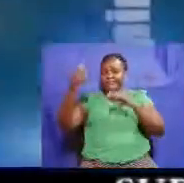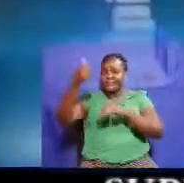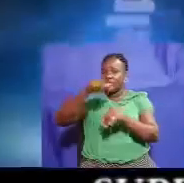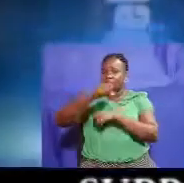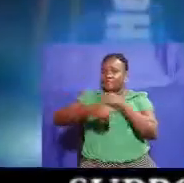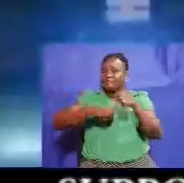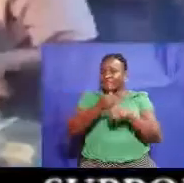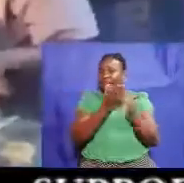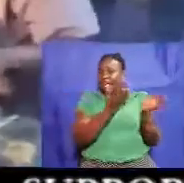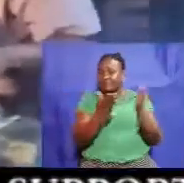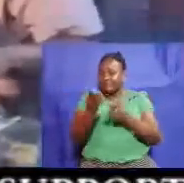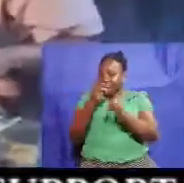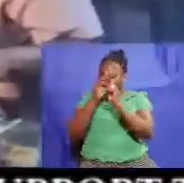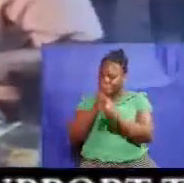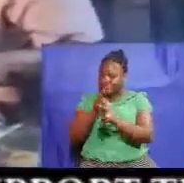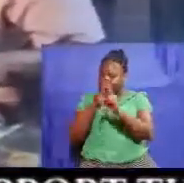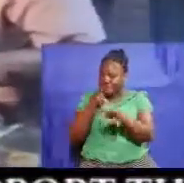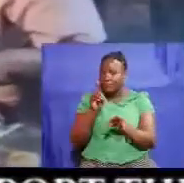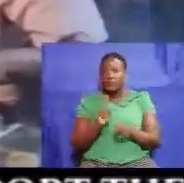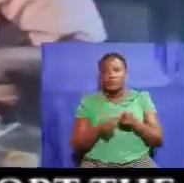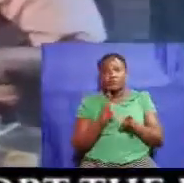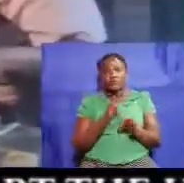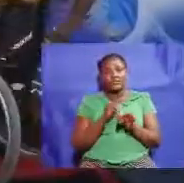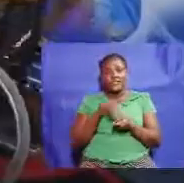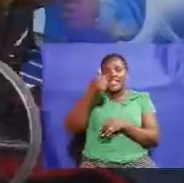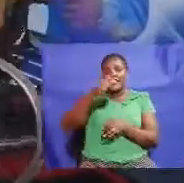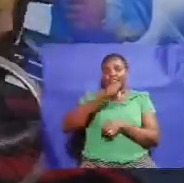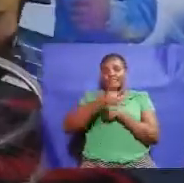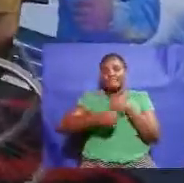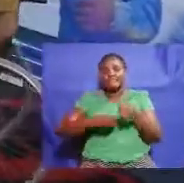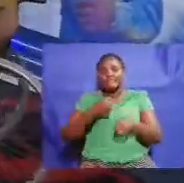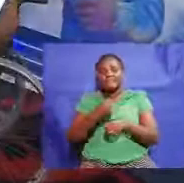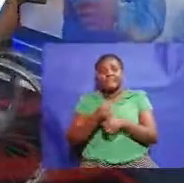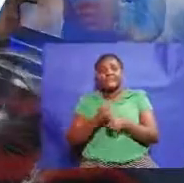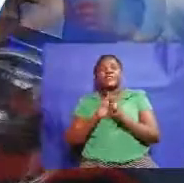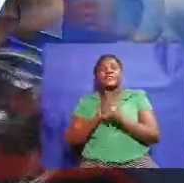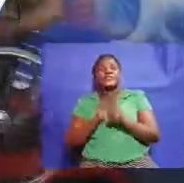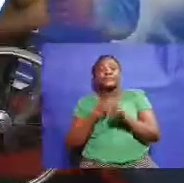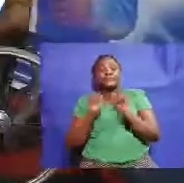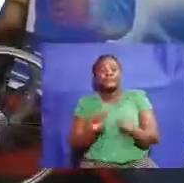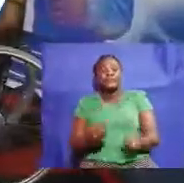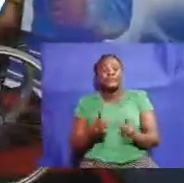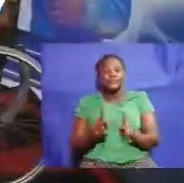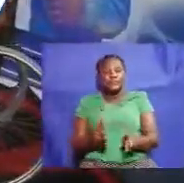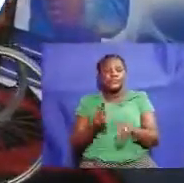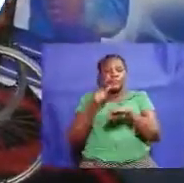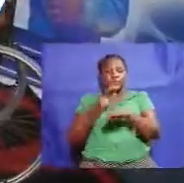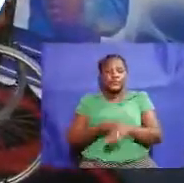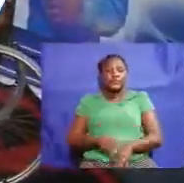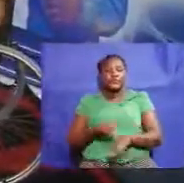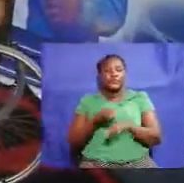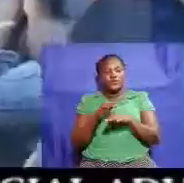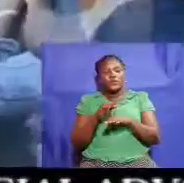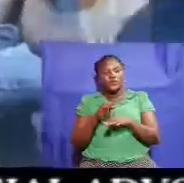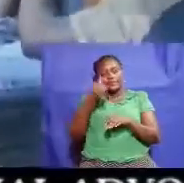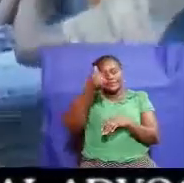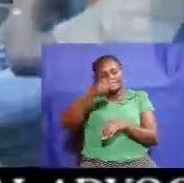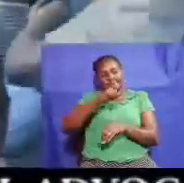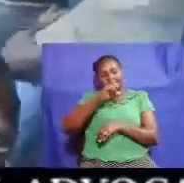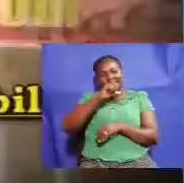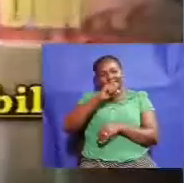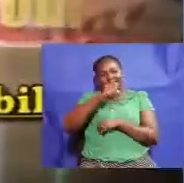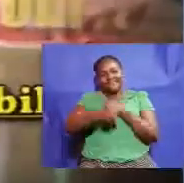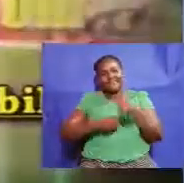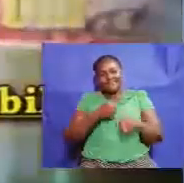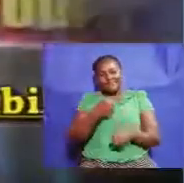10 years of bringing dignity to disability, 10 years of being the voice of ability on air for persons with disability, 10 years